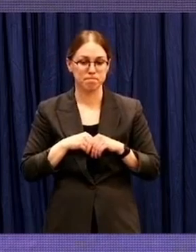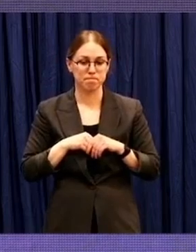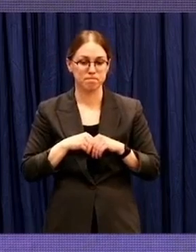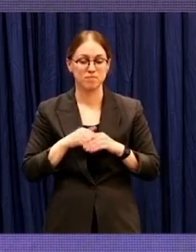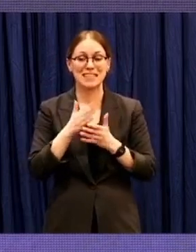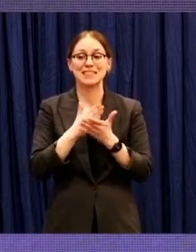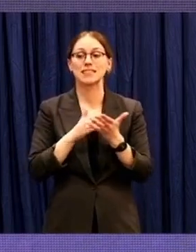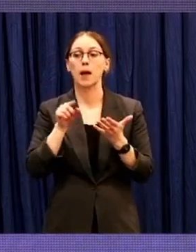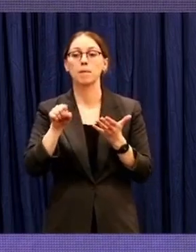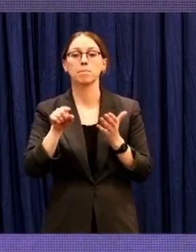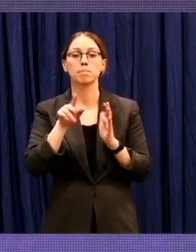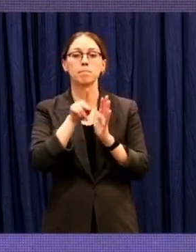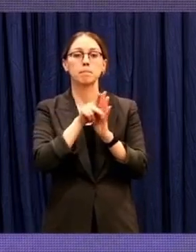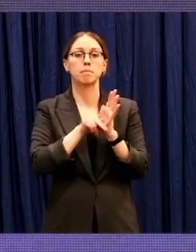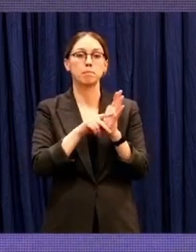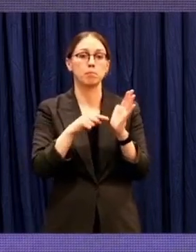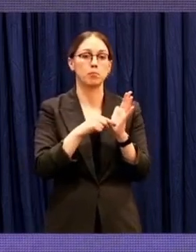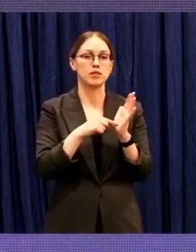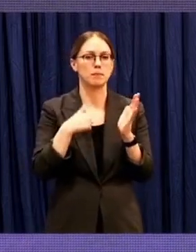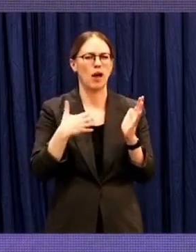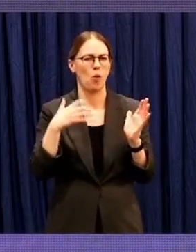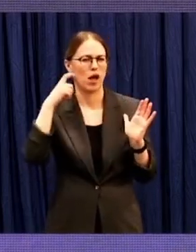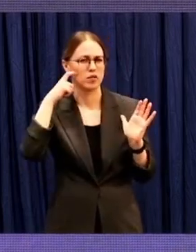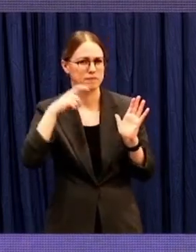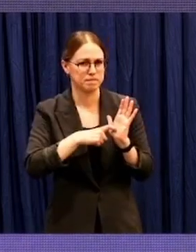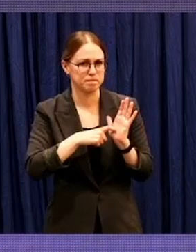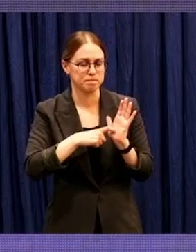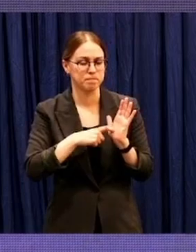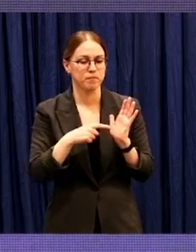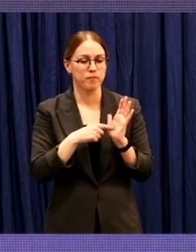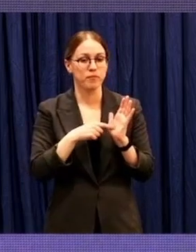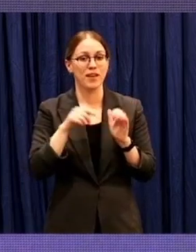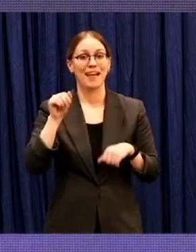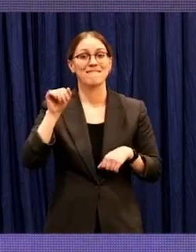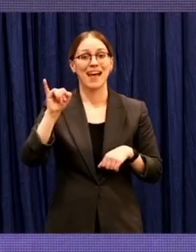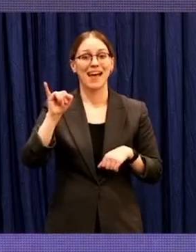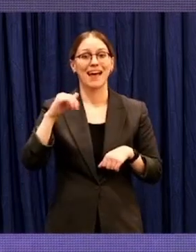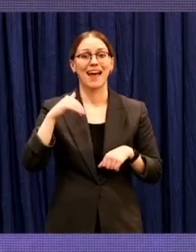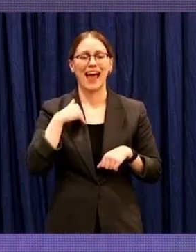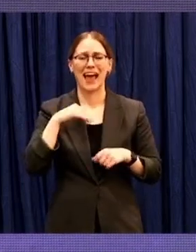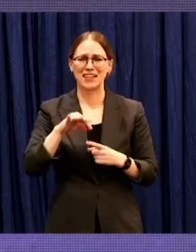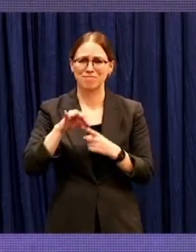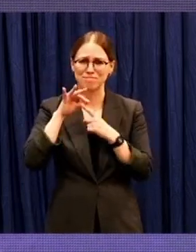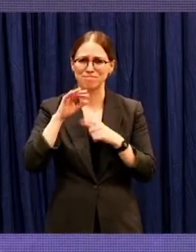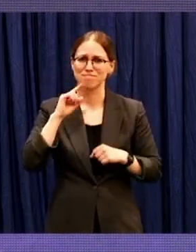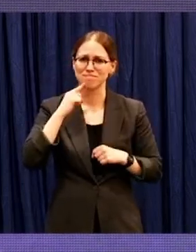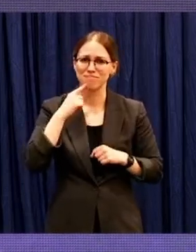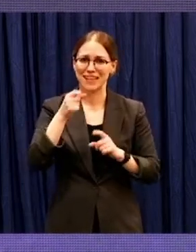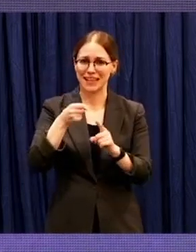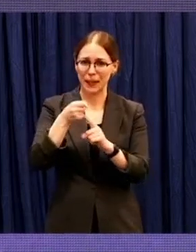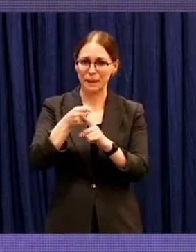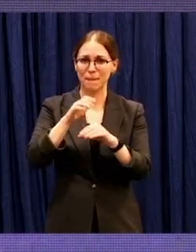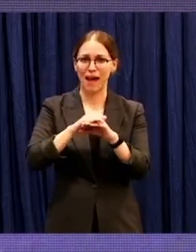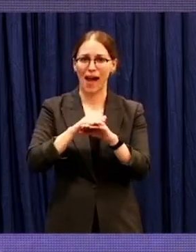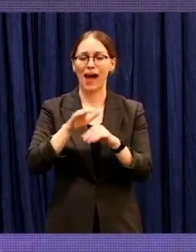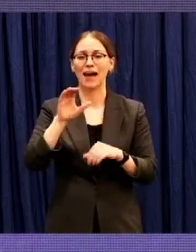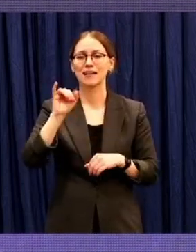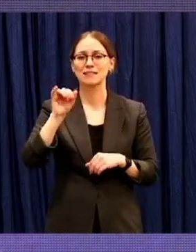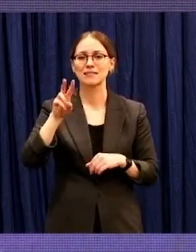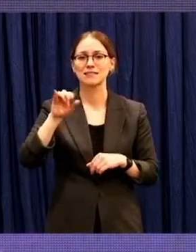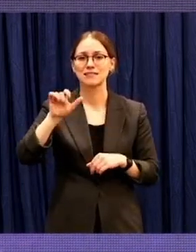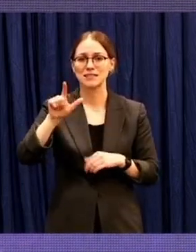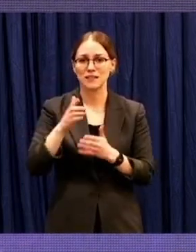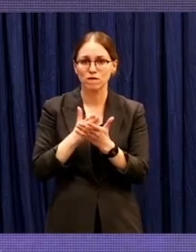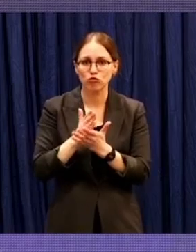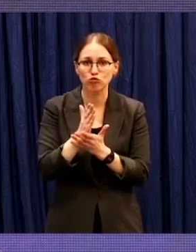Some of the principles that I want to highlight include when AI has a significant impact on people's civil rights, health,